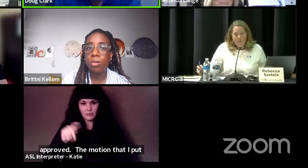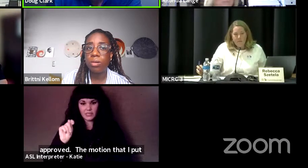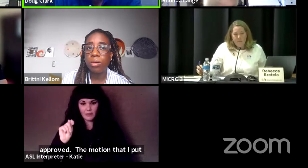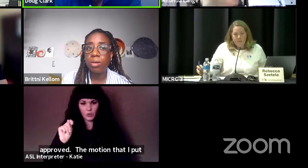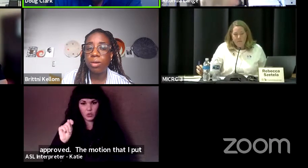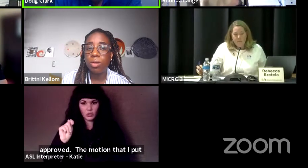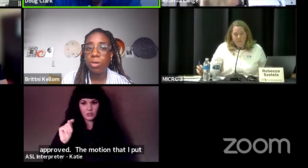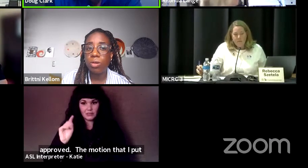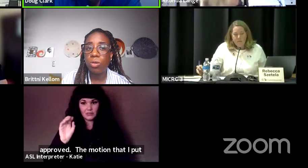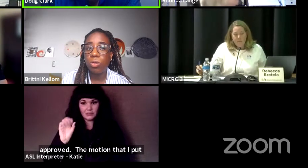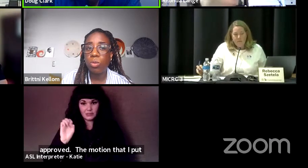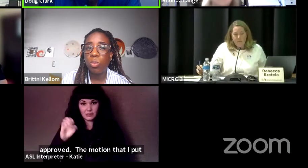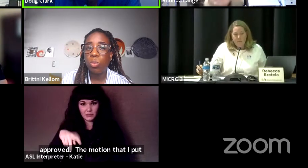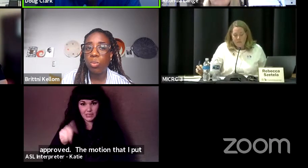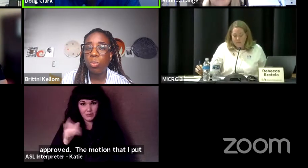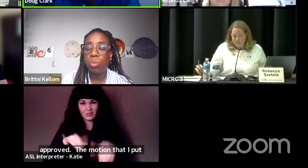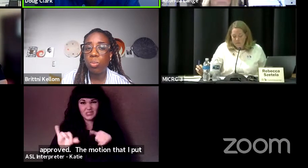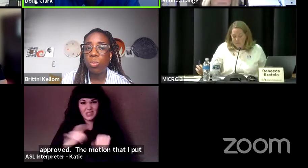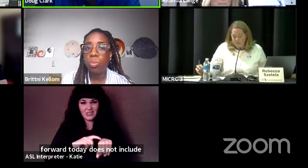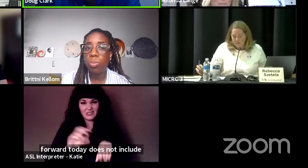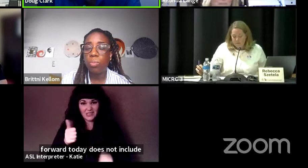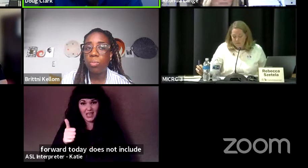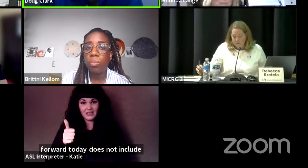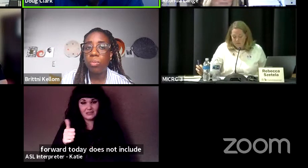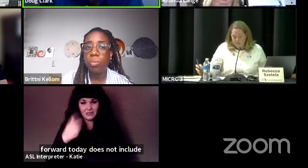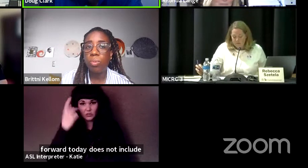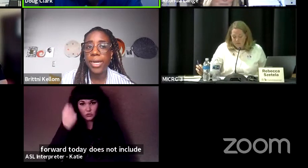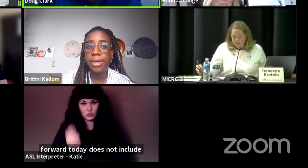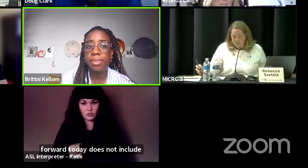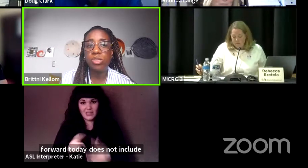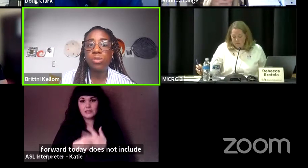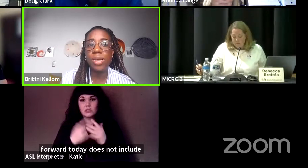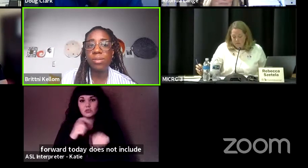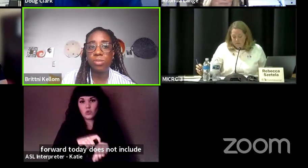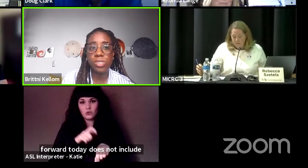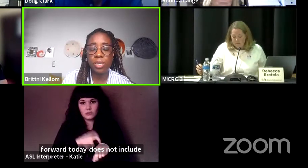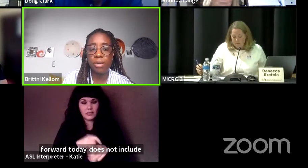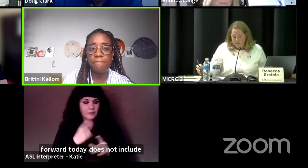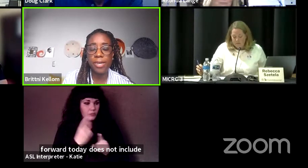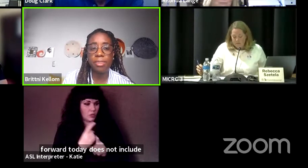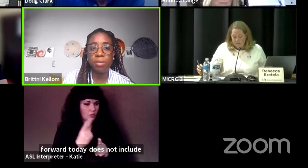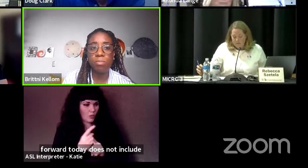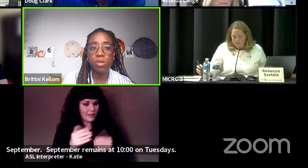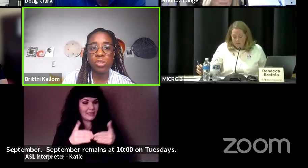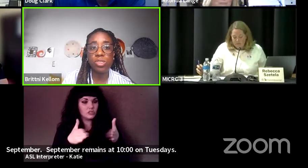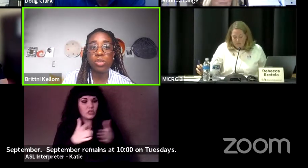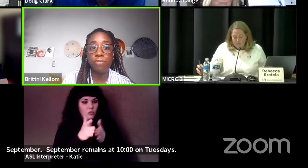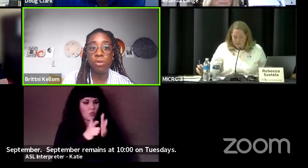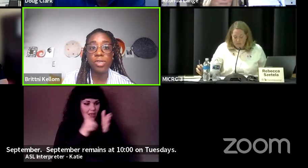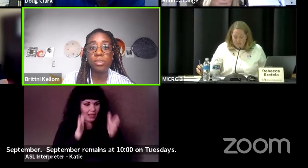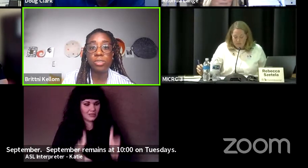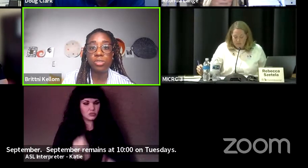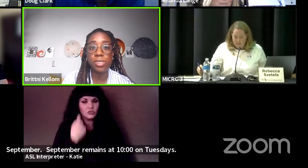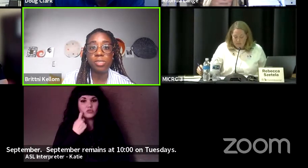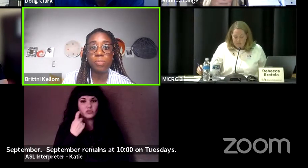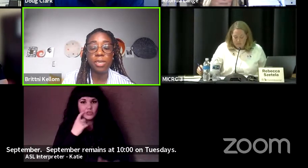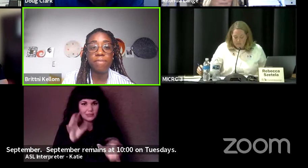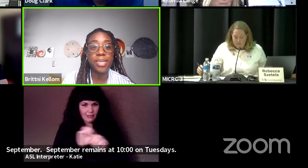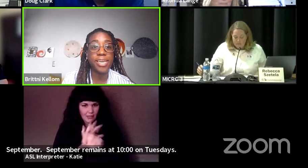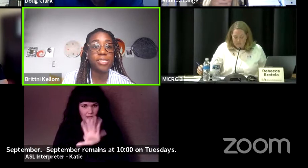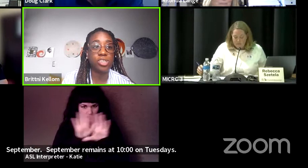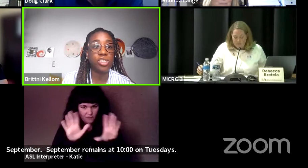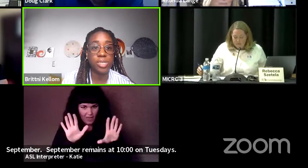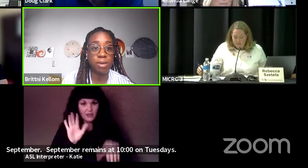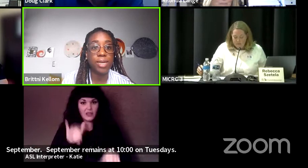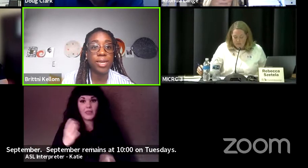September remains at 10 o'clock on Tuesdays, start time. Right, the General Counsel just clarified that the motion that's on the floor is strictly speaking